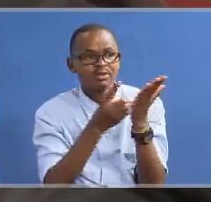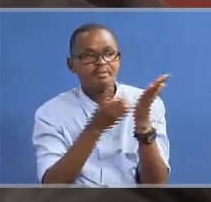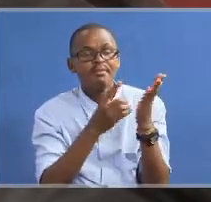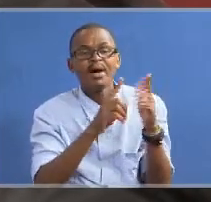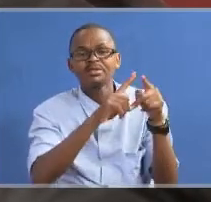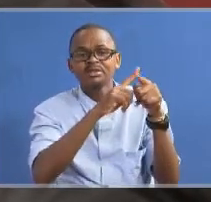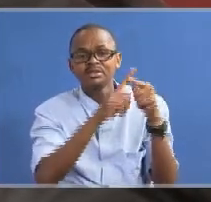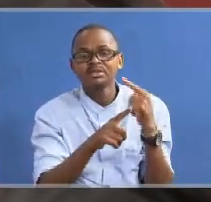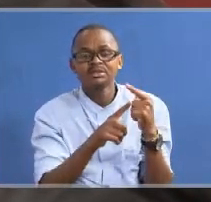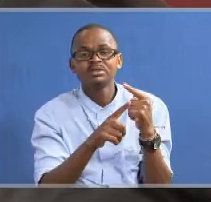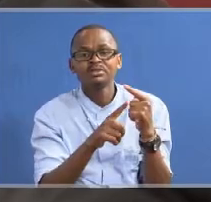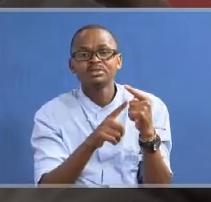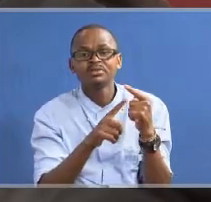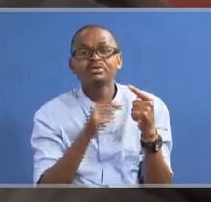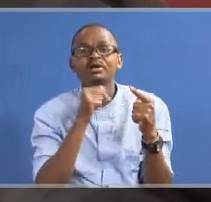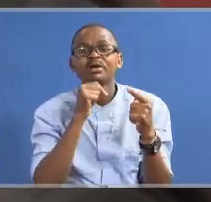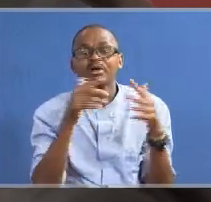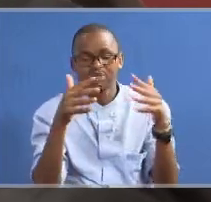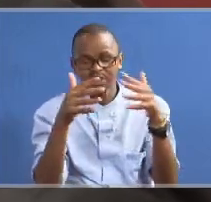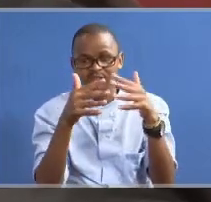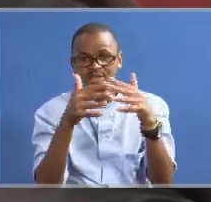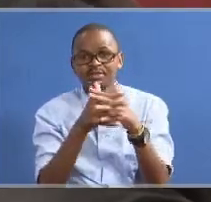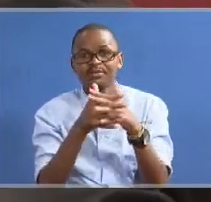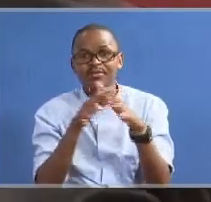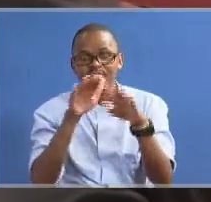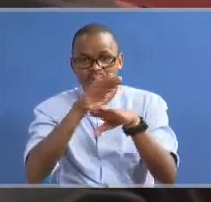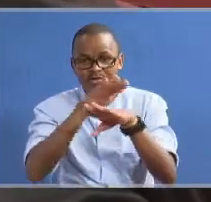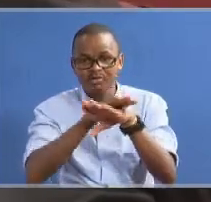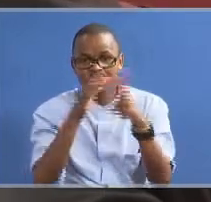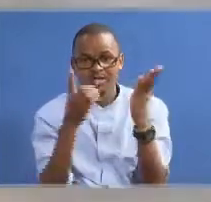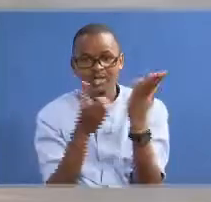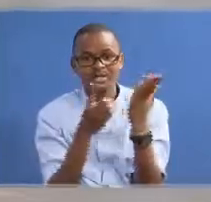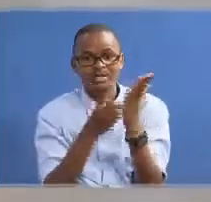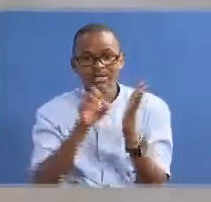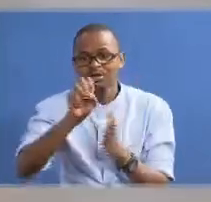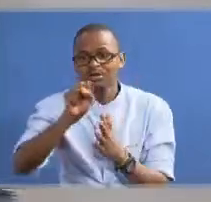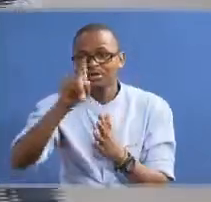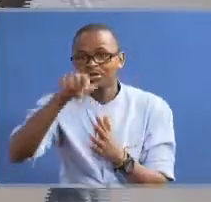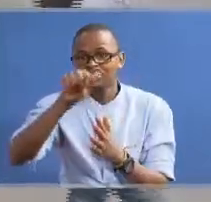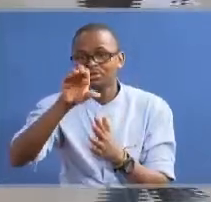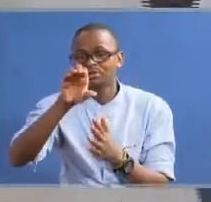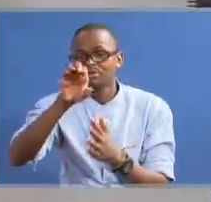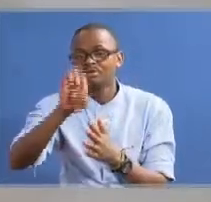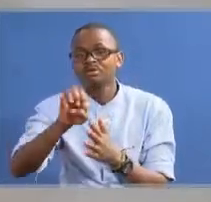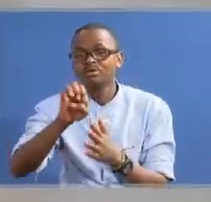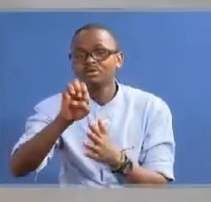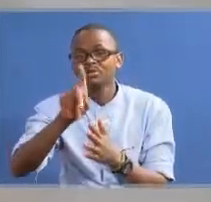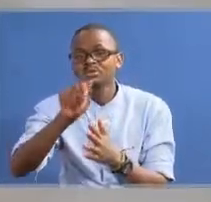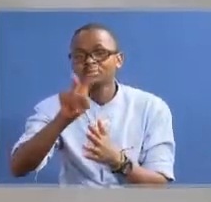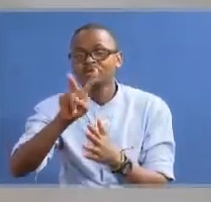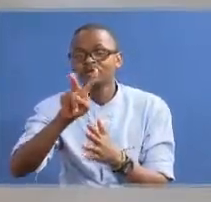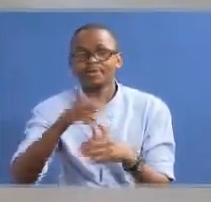but we are not engaging on the digital space. Samson Jura, KUTV.